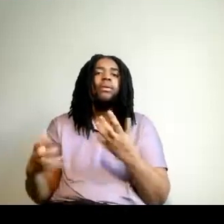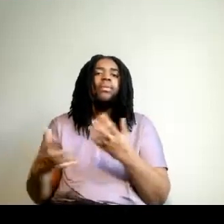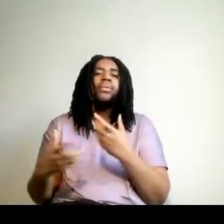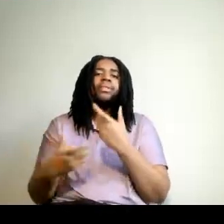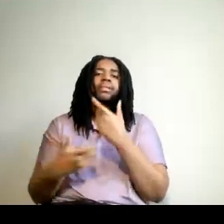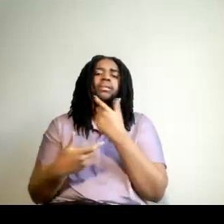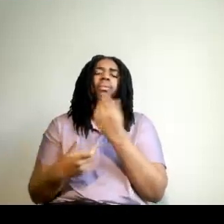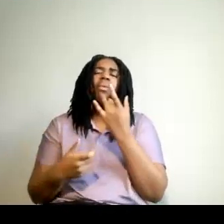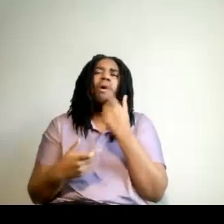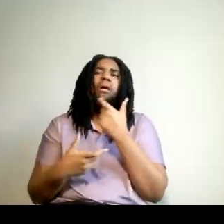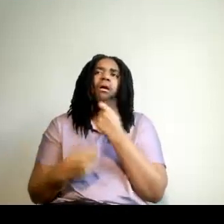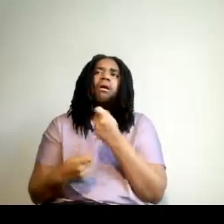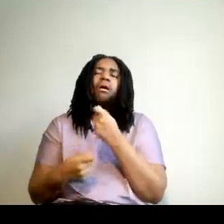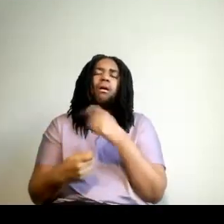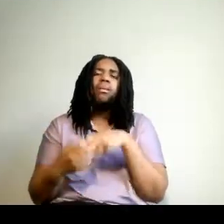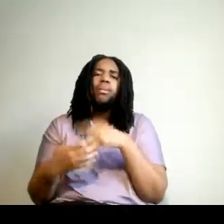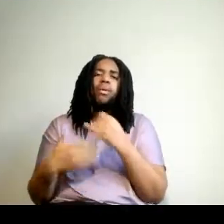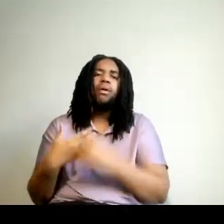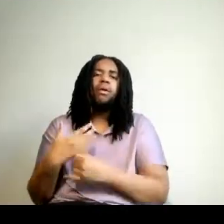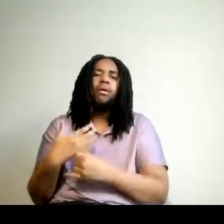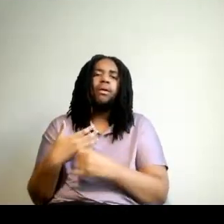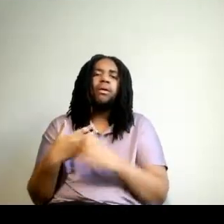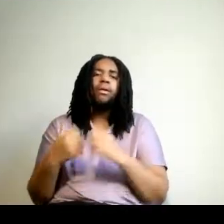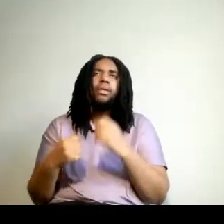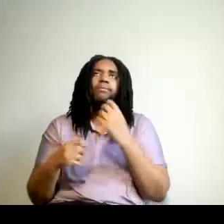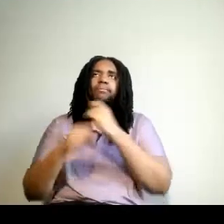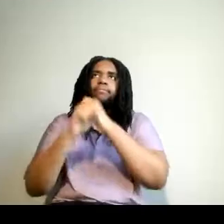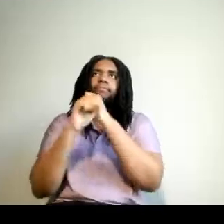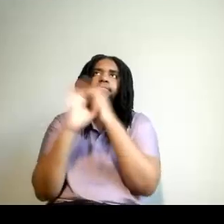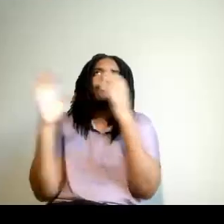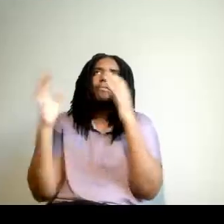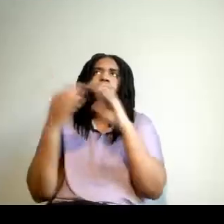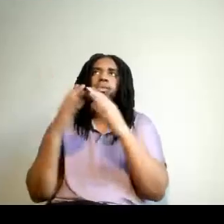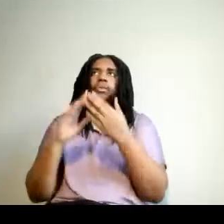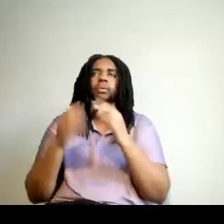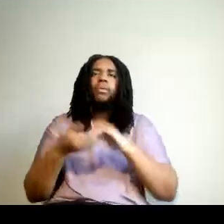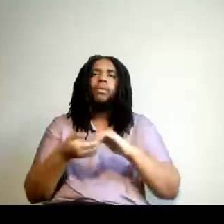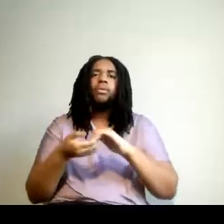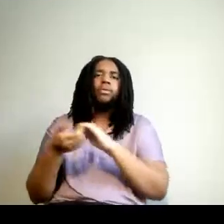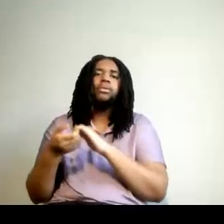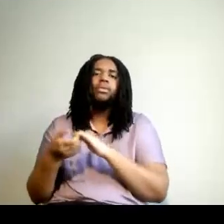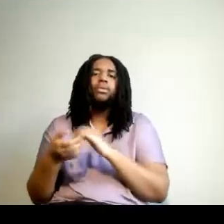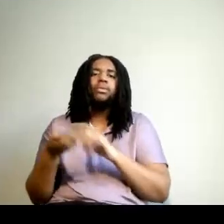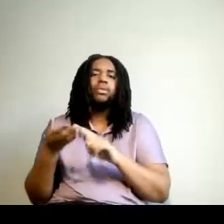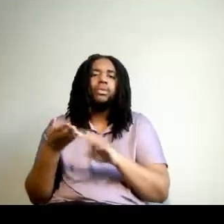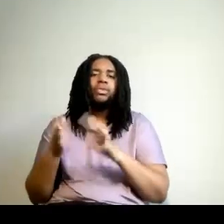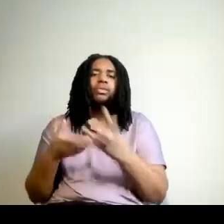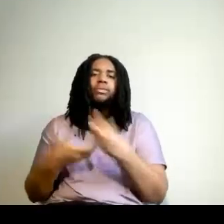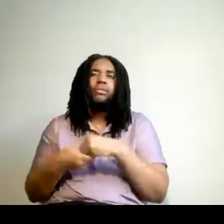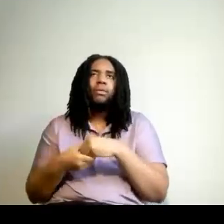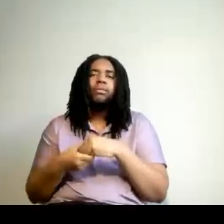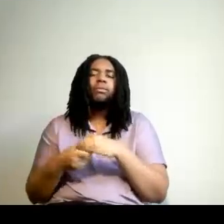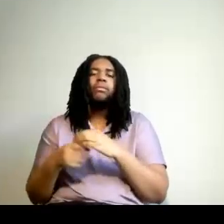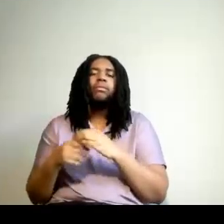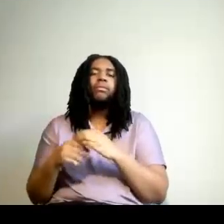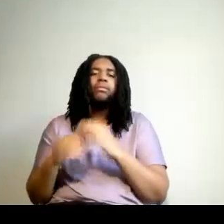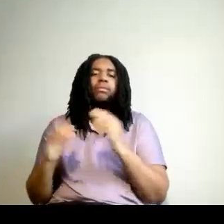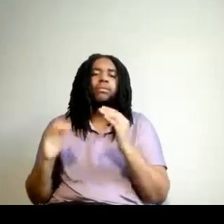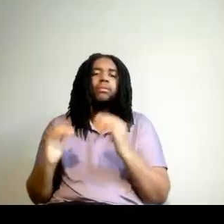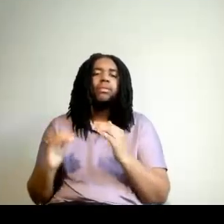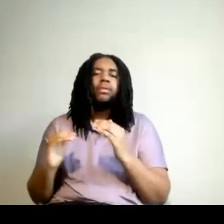in these projects. Can we envision community partners and researchers involved? We're looking